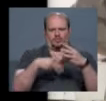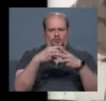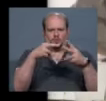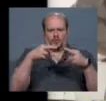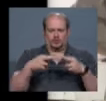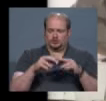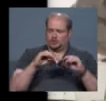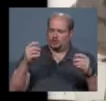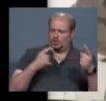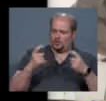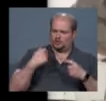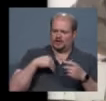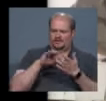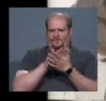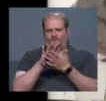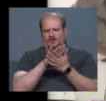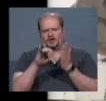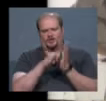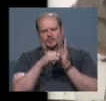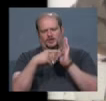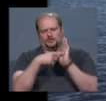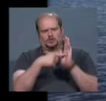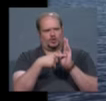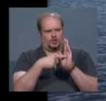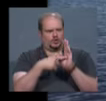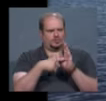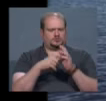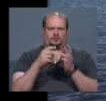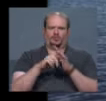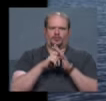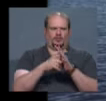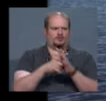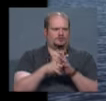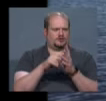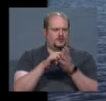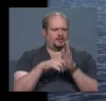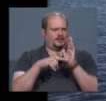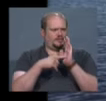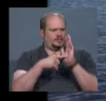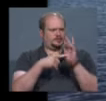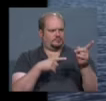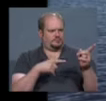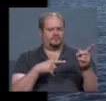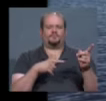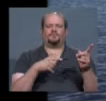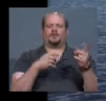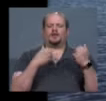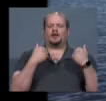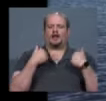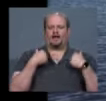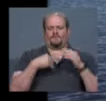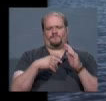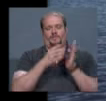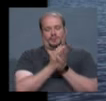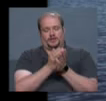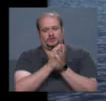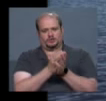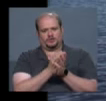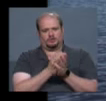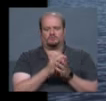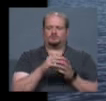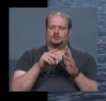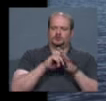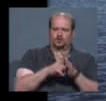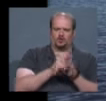if there's no questions, we've got a video that shows the launching of the ship. Oh, this is the ship underway, I'm sorry. This is the ship getting underway from Marinette.